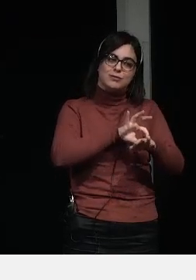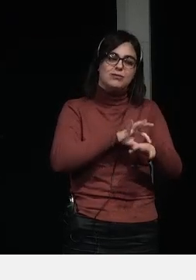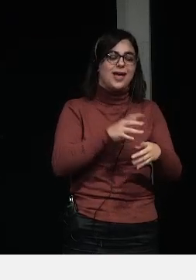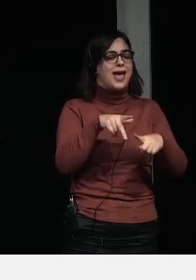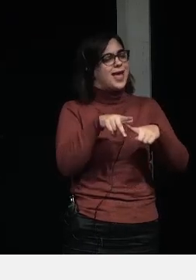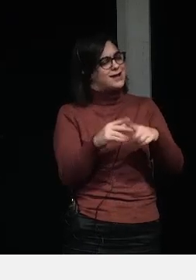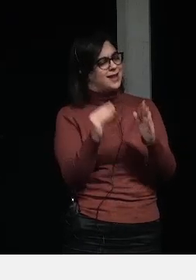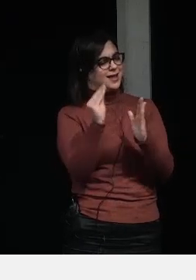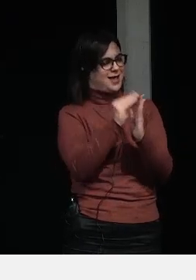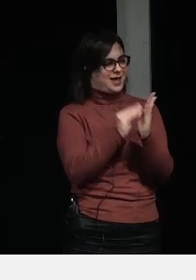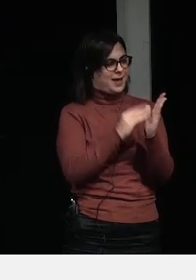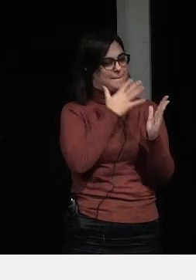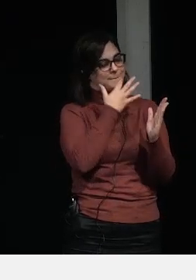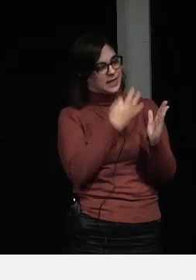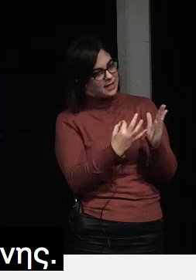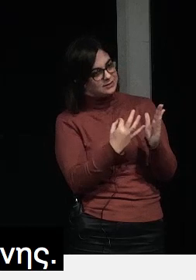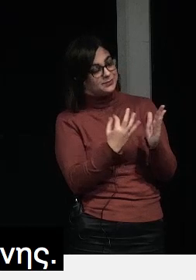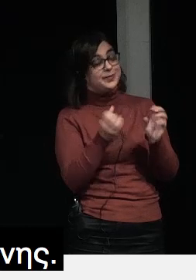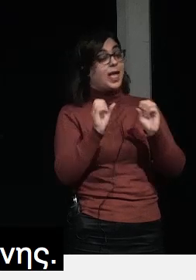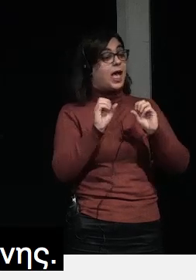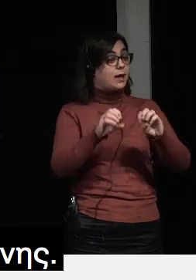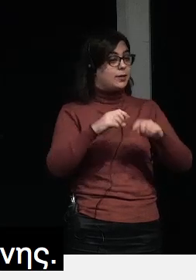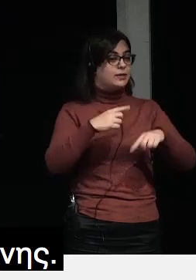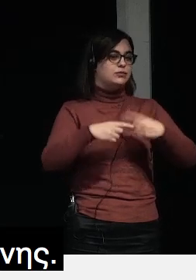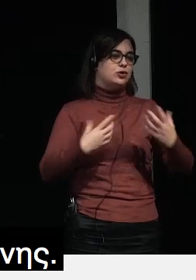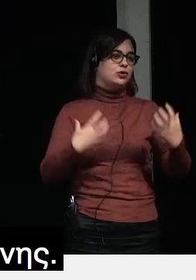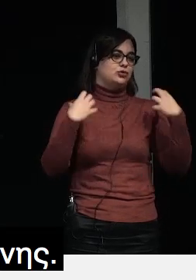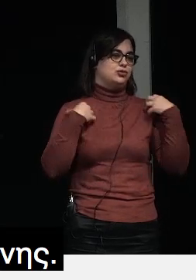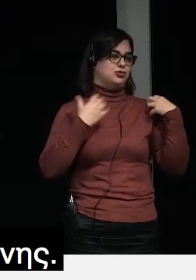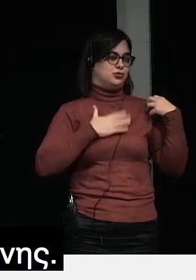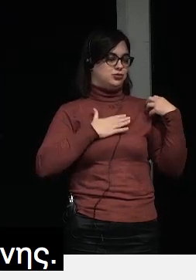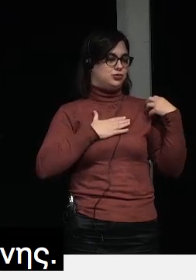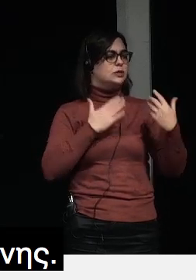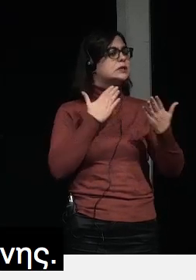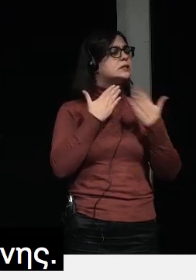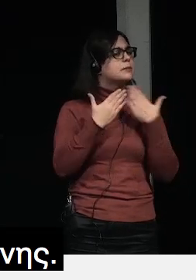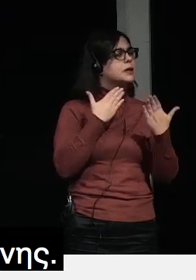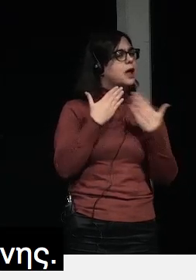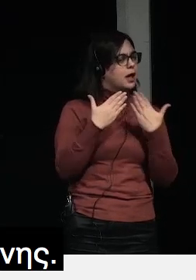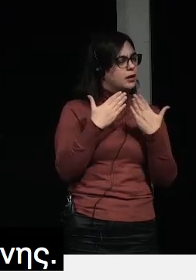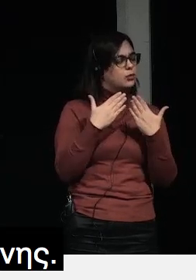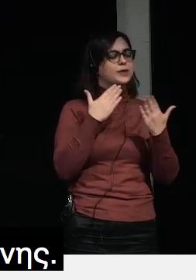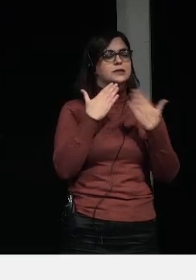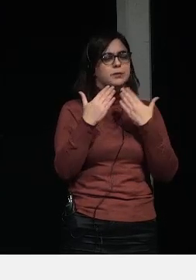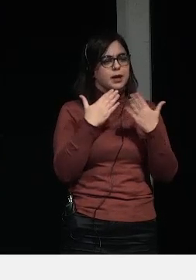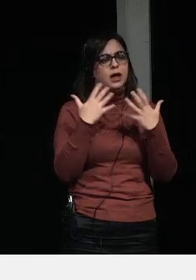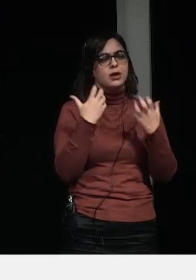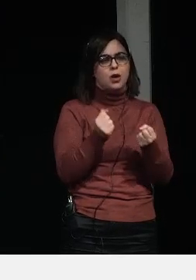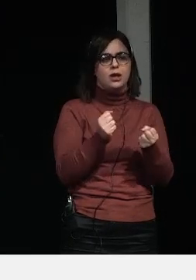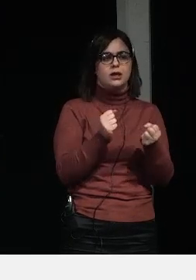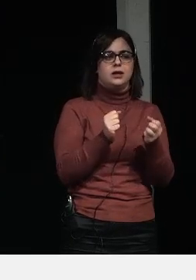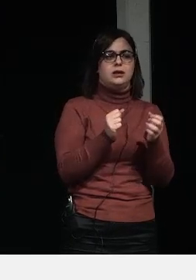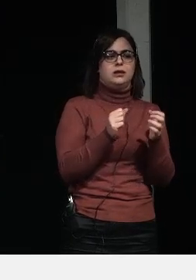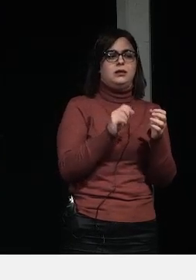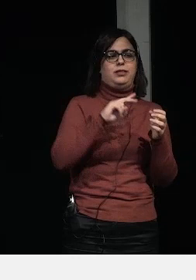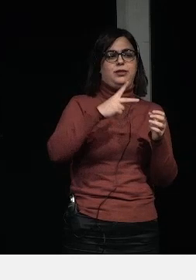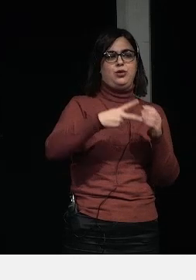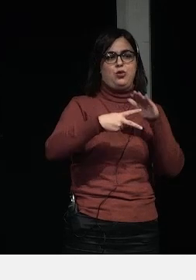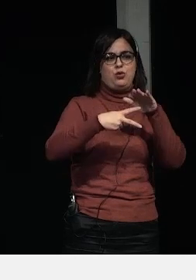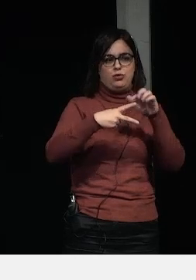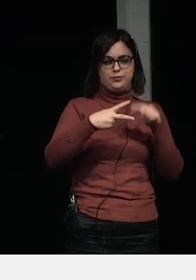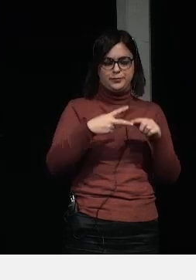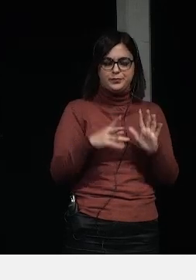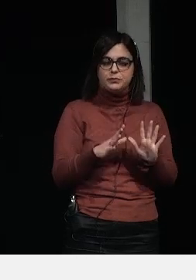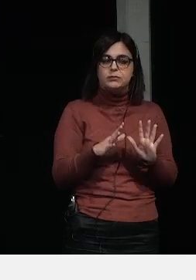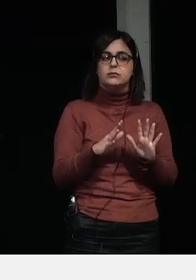person, in session divided in two parts. I framed the works from an art historical point of view, but I also explained the reason why